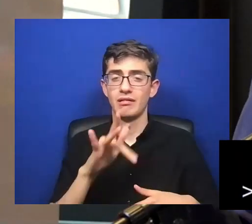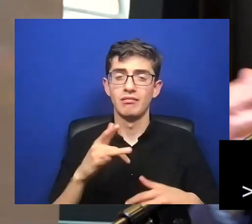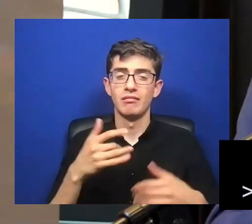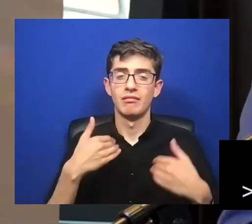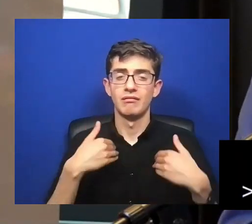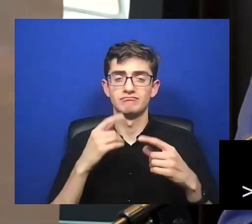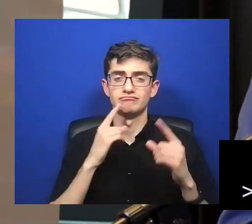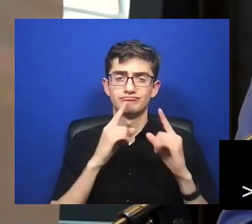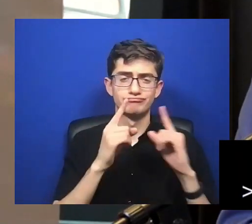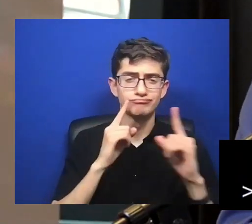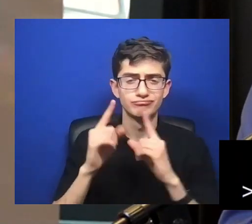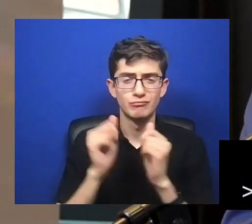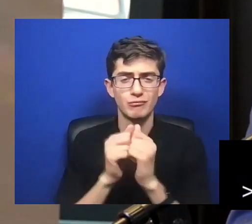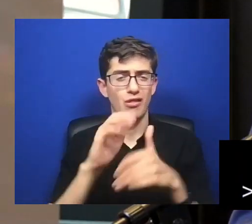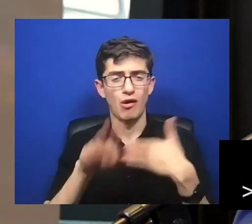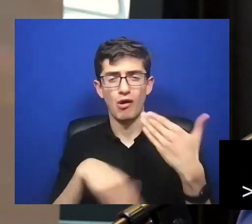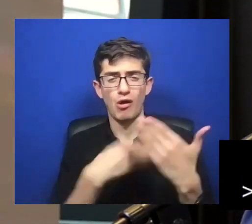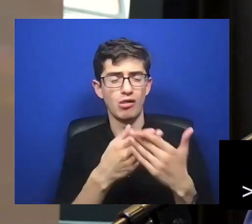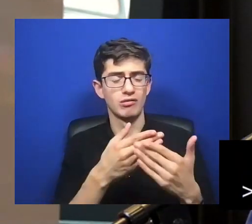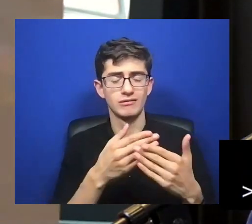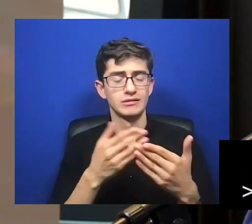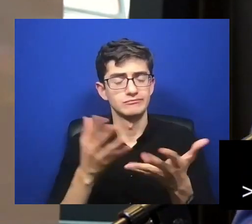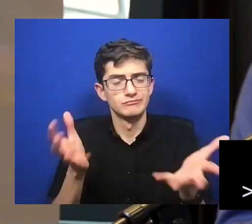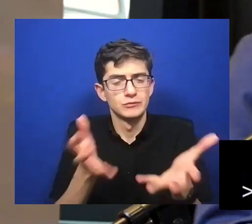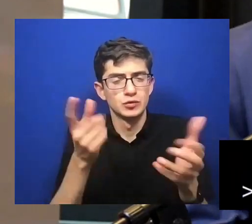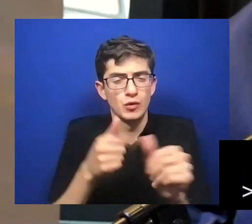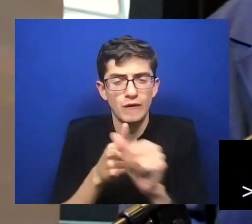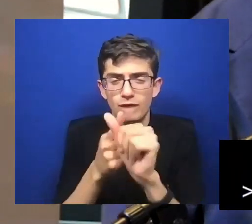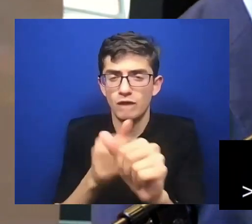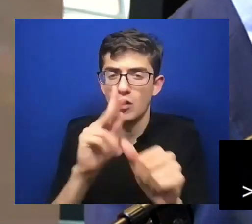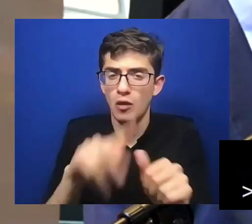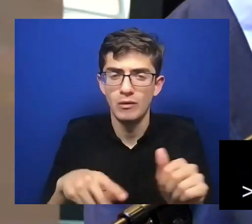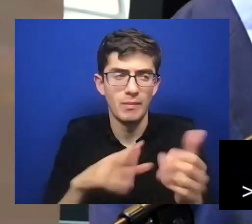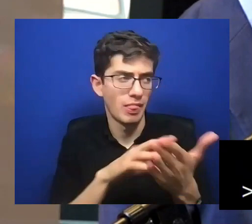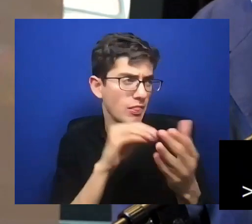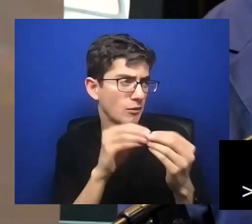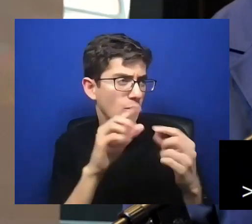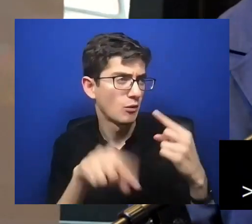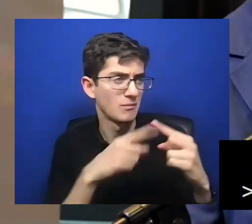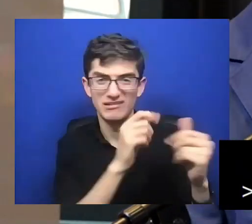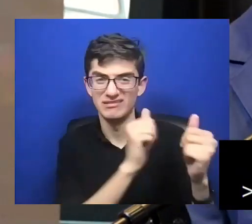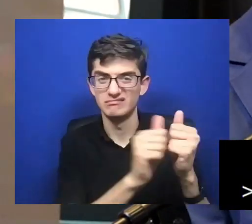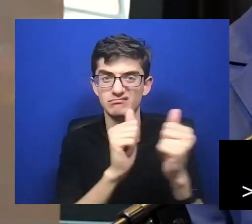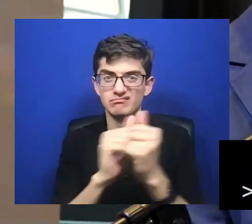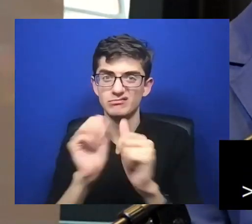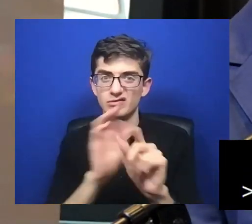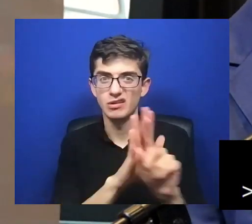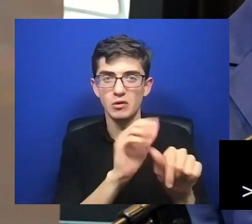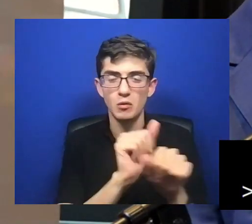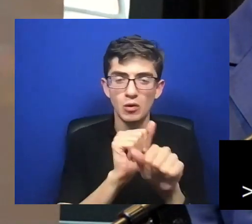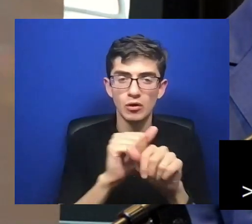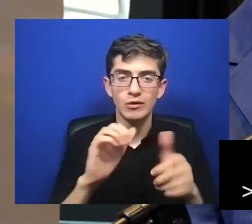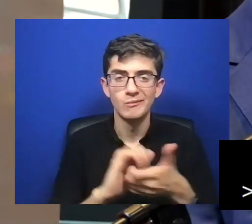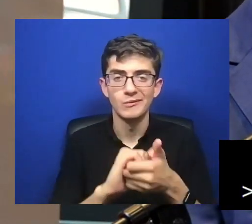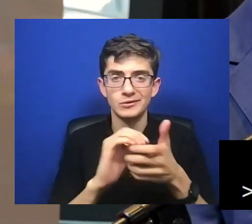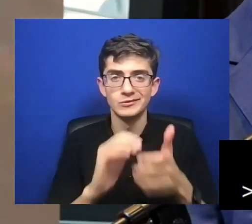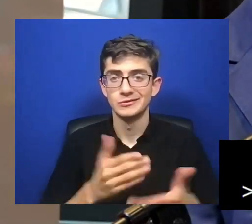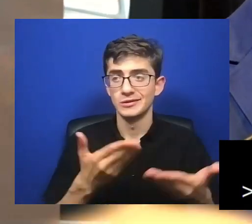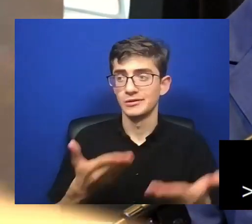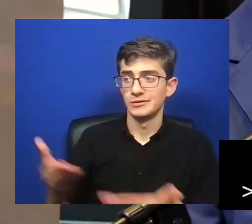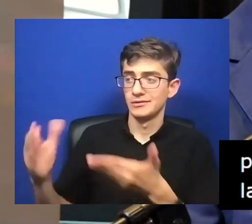folks, and I encourage you to follow up with them to learn more and to think about how there could be partnerships. Going to hand it back to Clayton